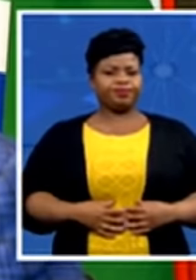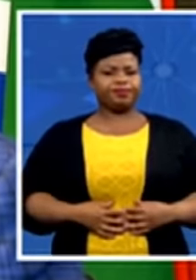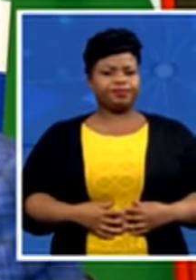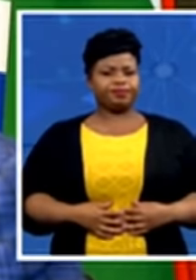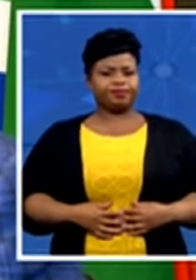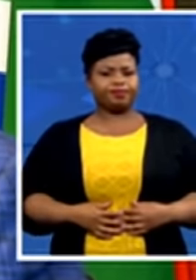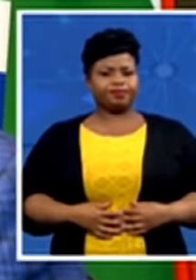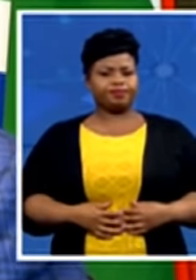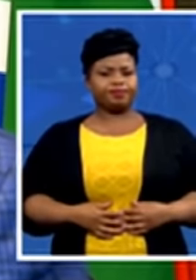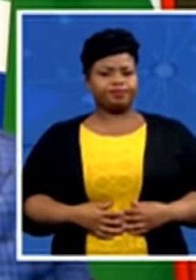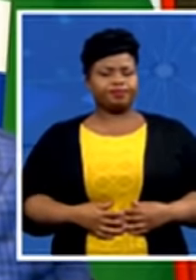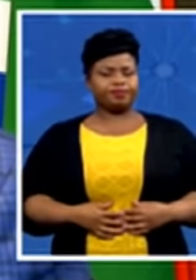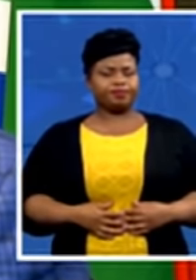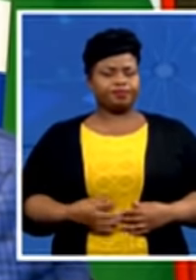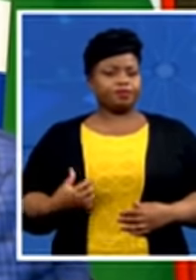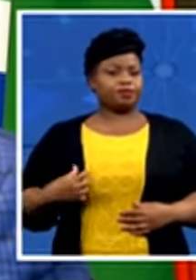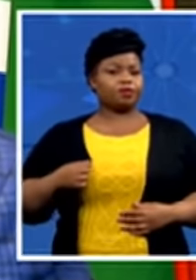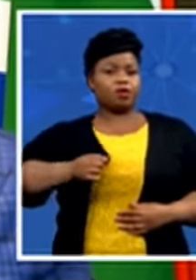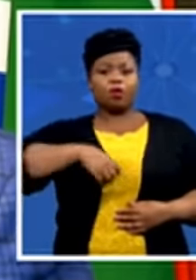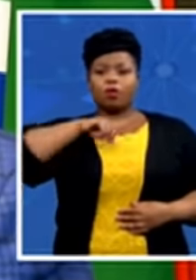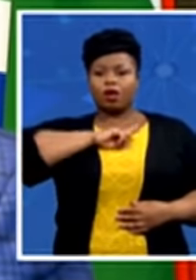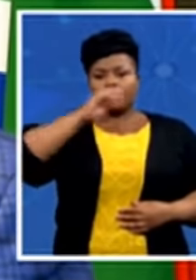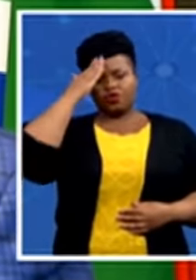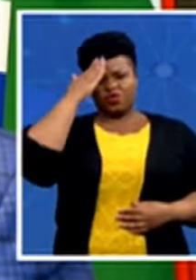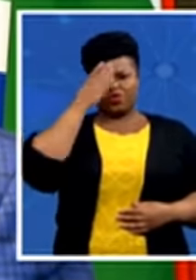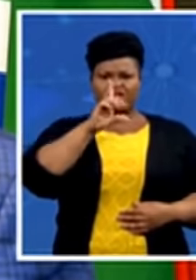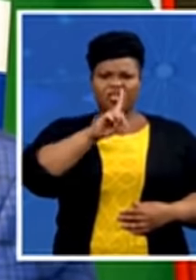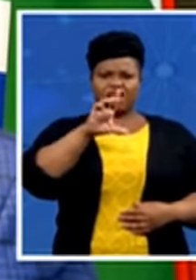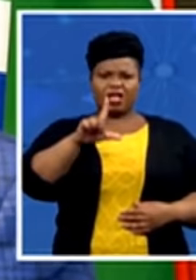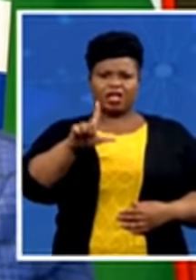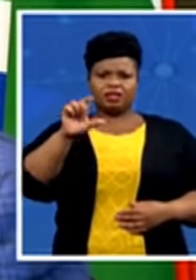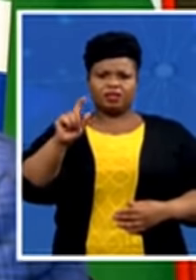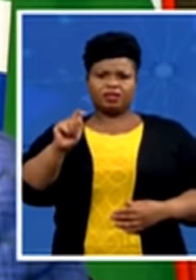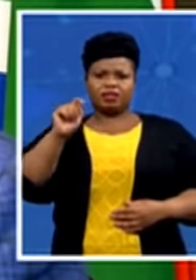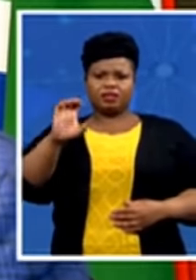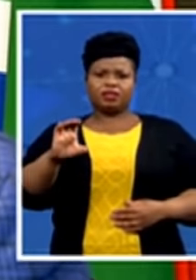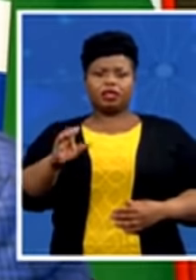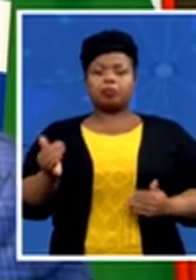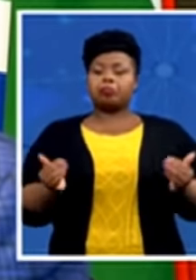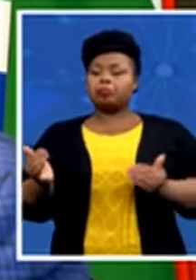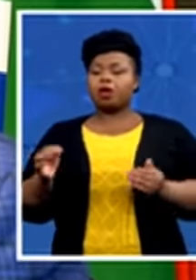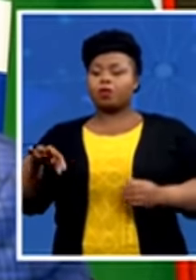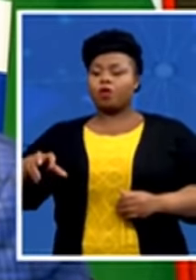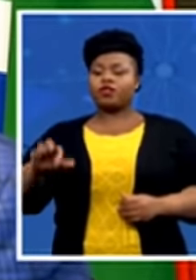Because, as you know, these DLTCs are directly run, managed by provinces, municipalities.